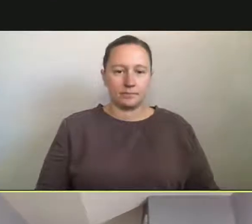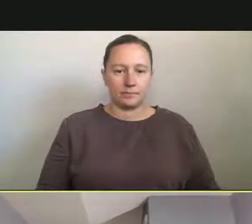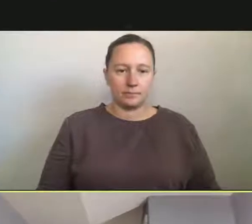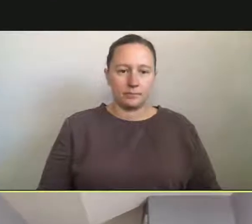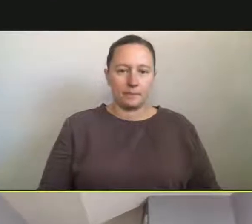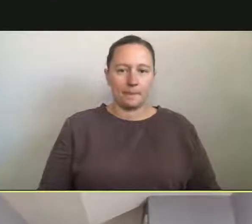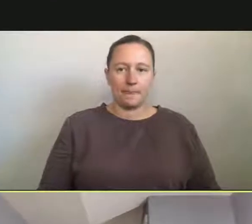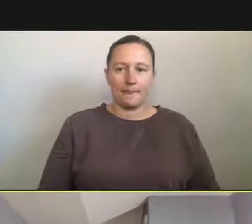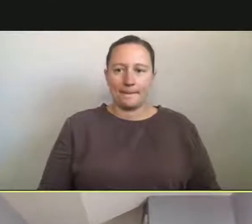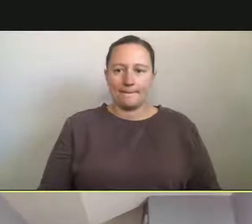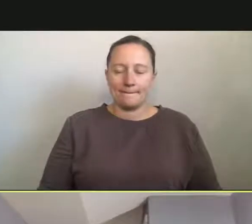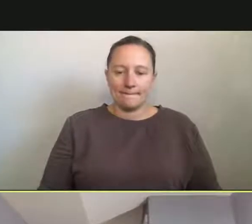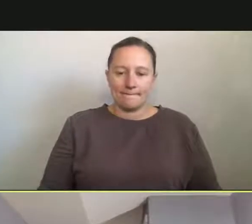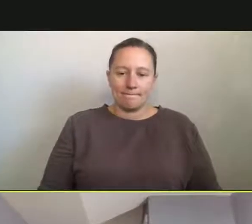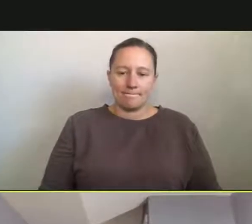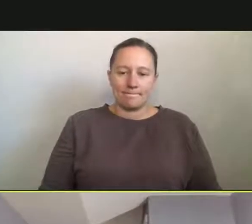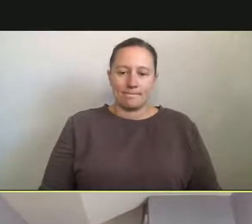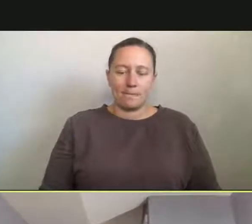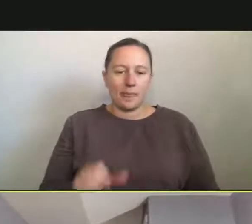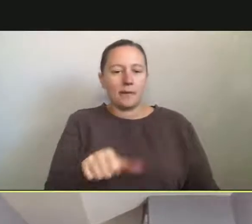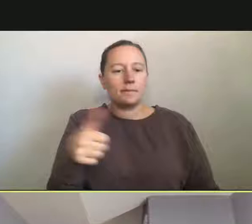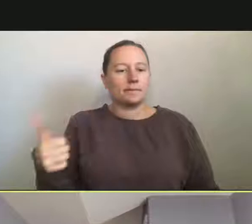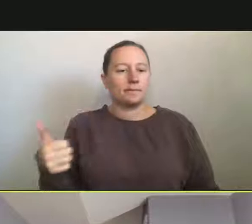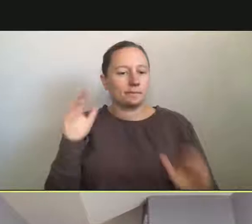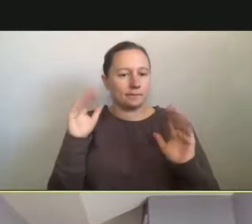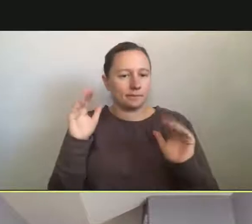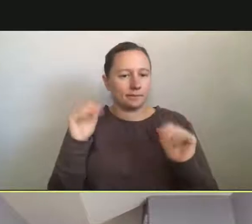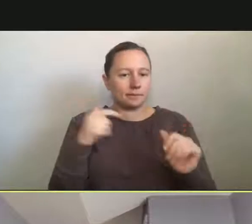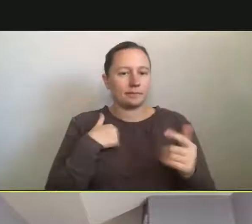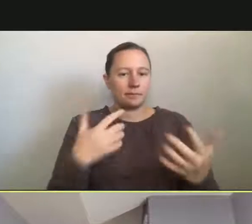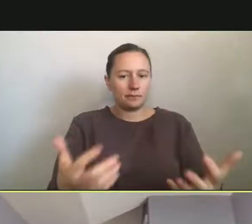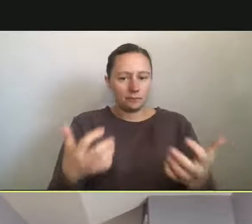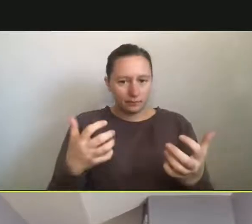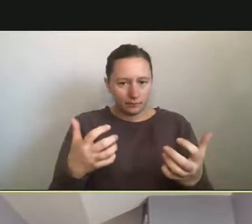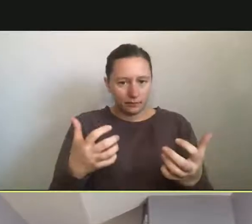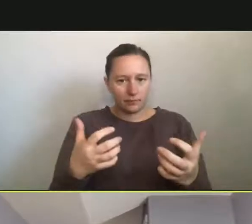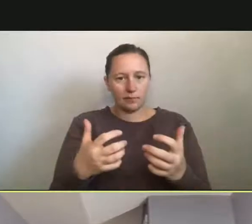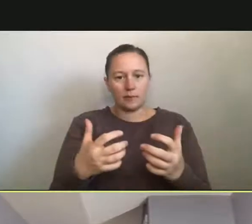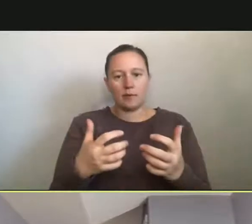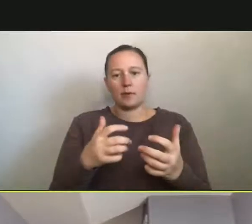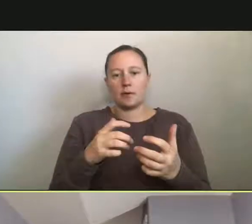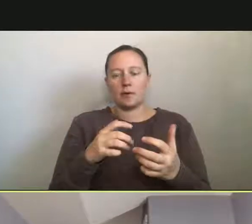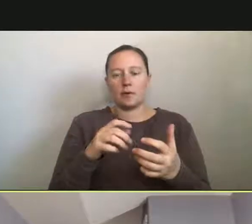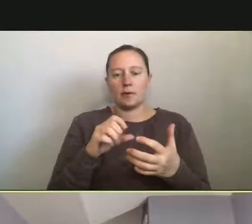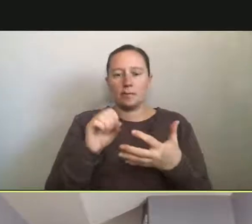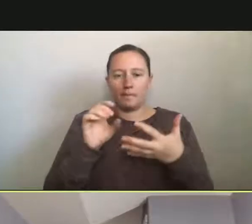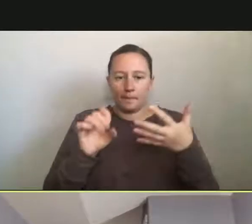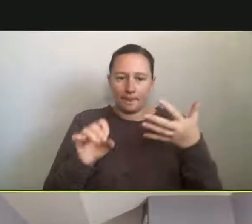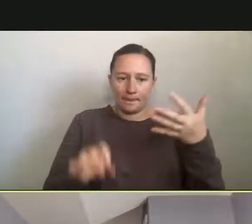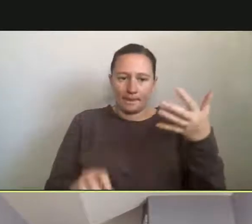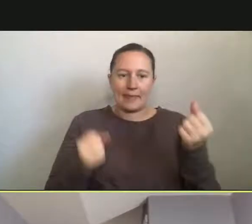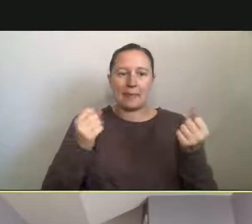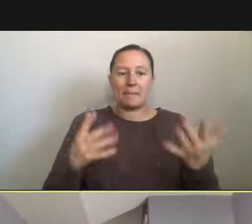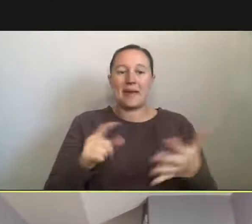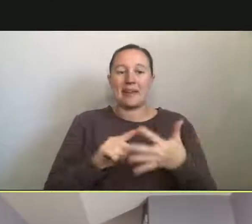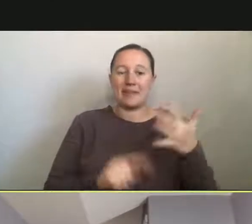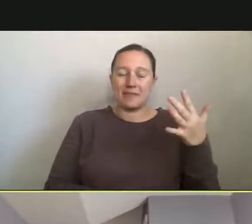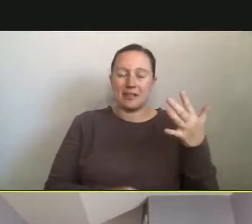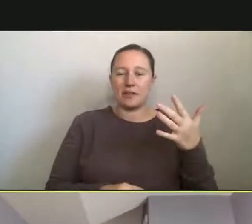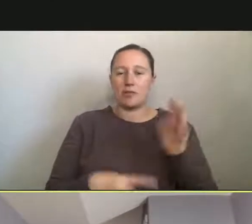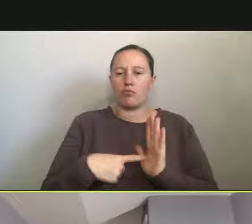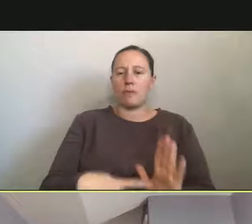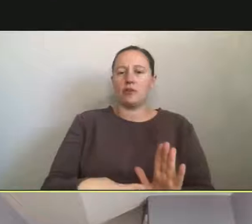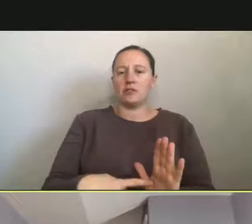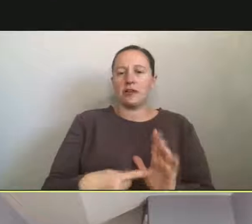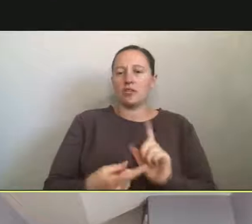There's also a number of additional expectations that I'd like to draw your attention to, especially because many of these represent